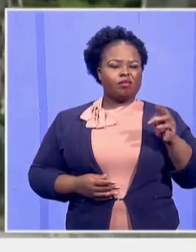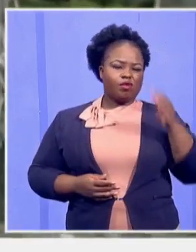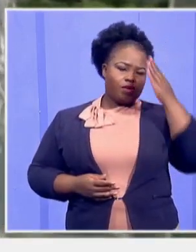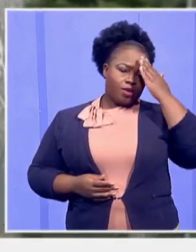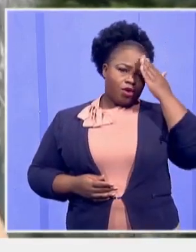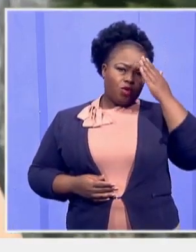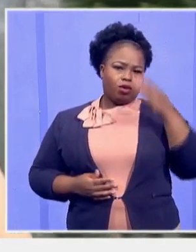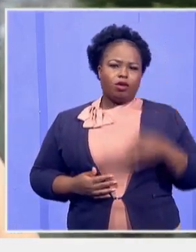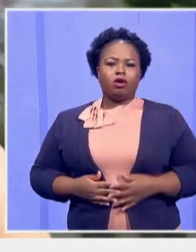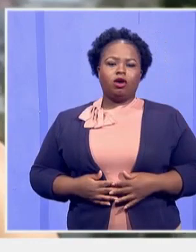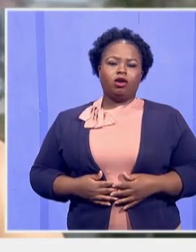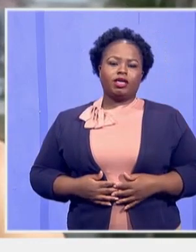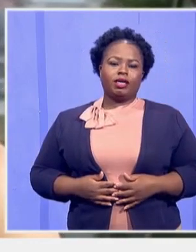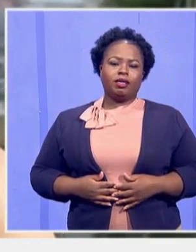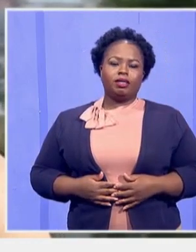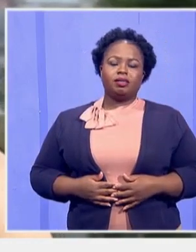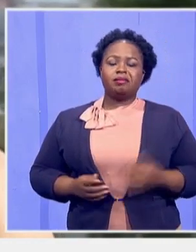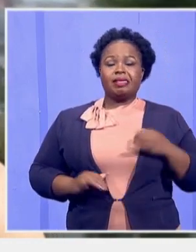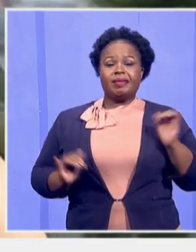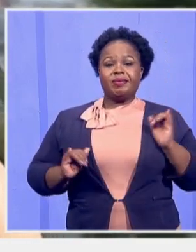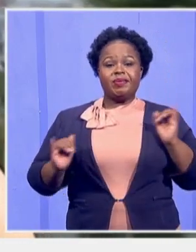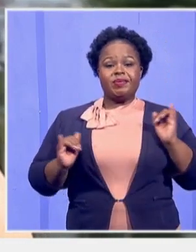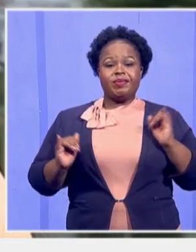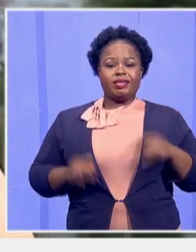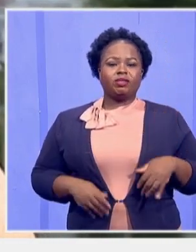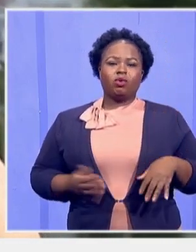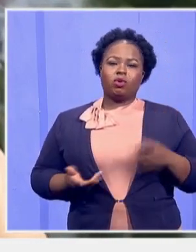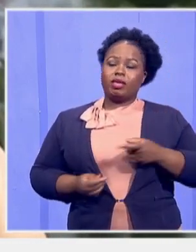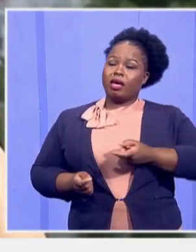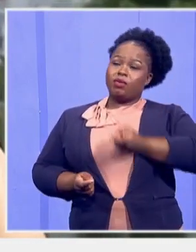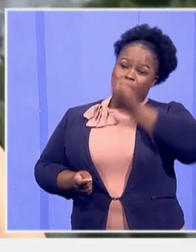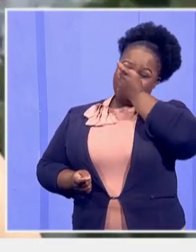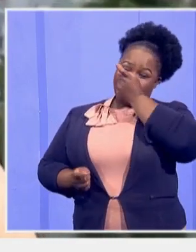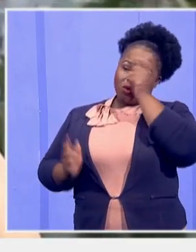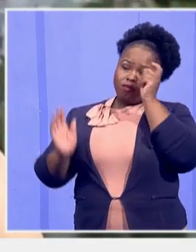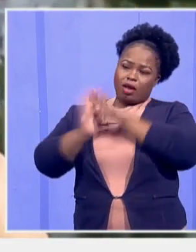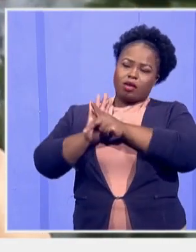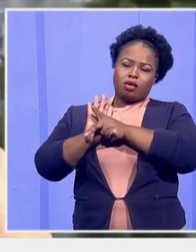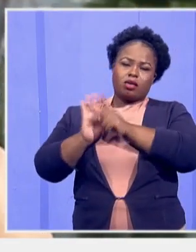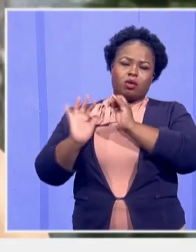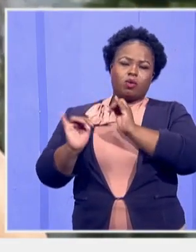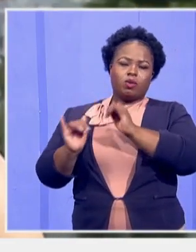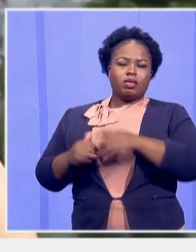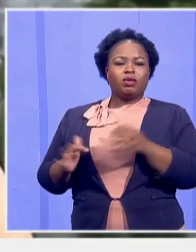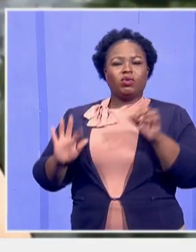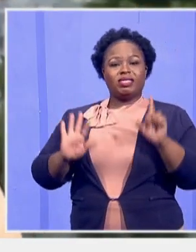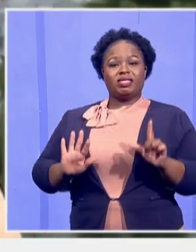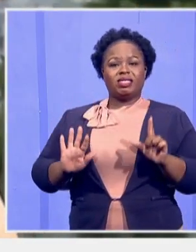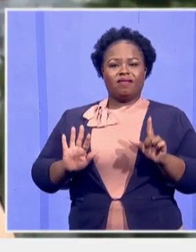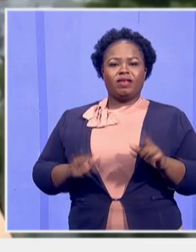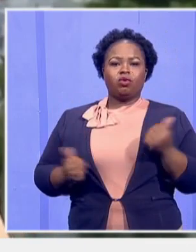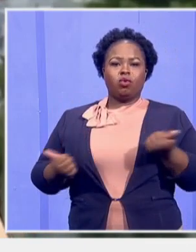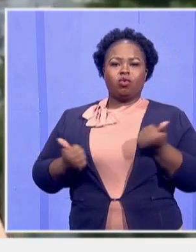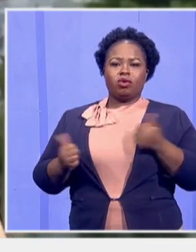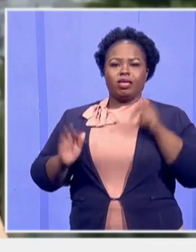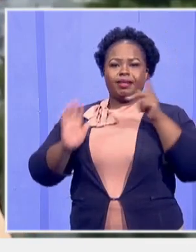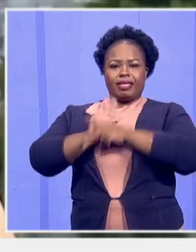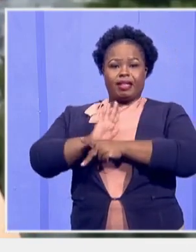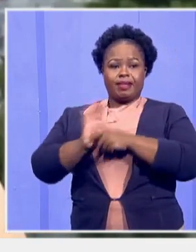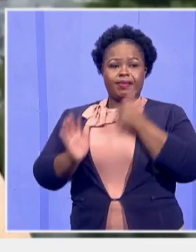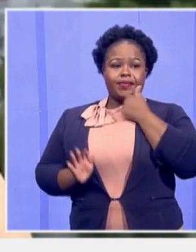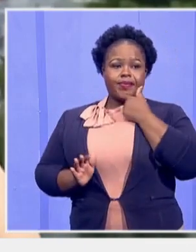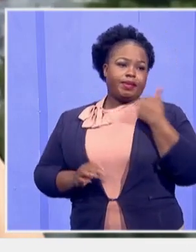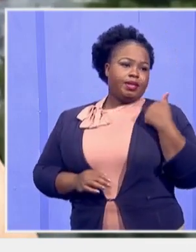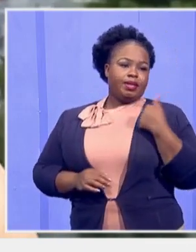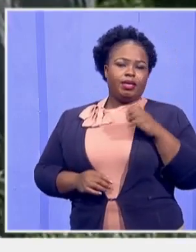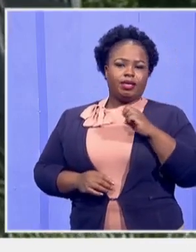quite serious at the moment, and our rhinos are under attack. Yes, we had 7 rhinos poached recently in the